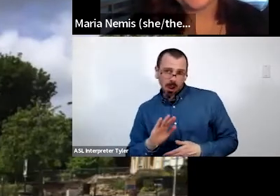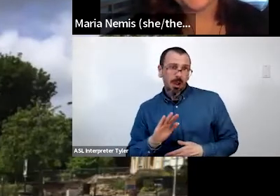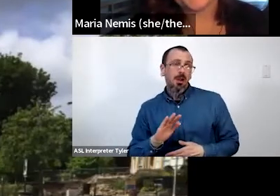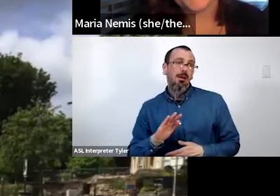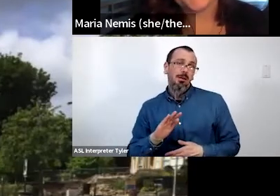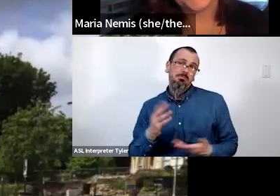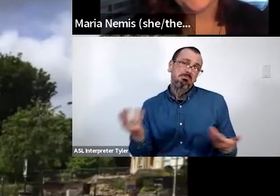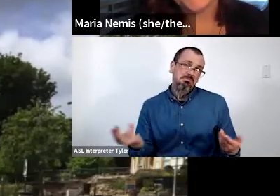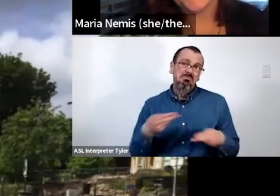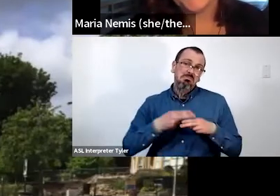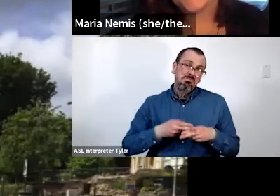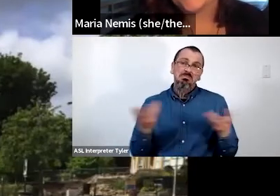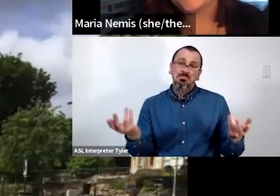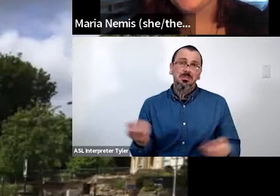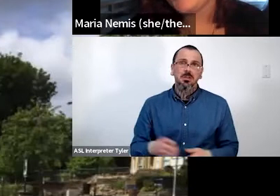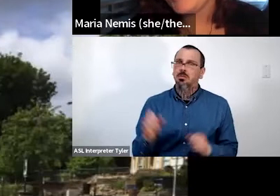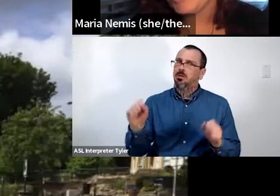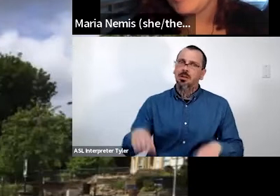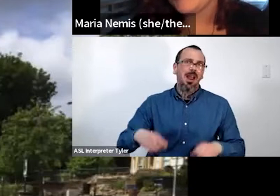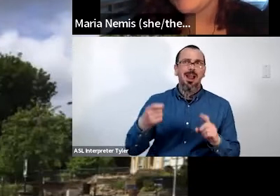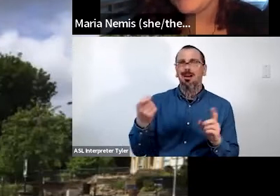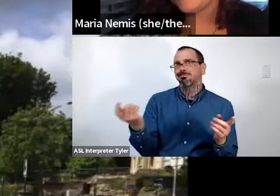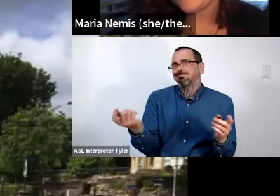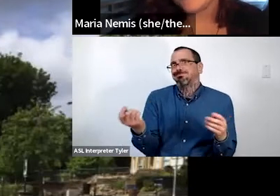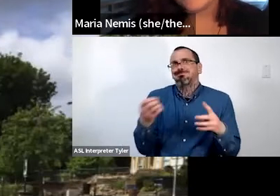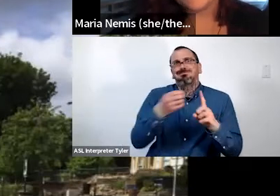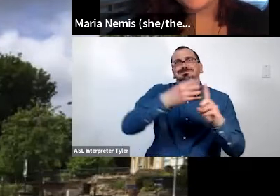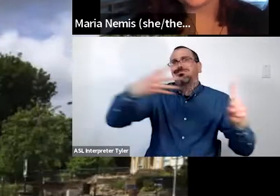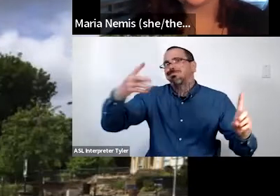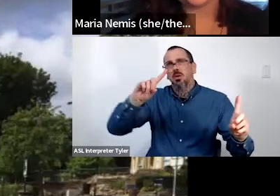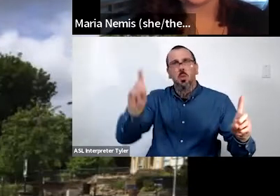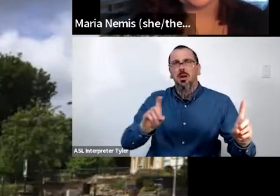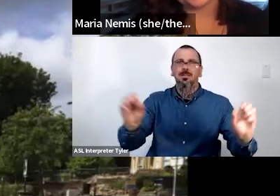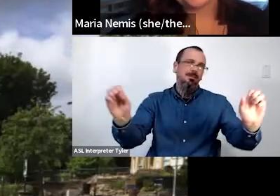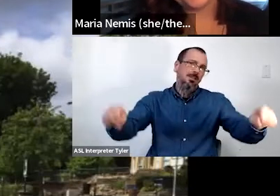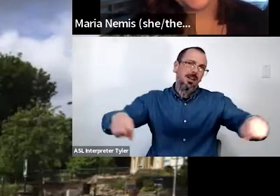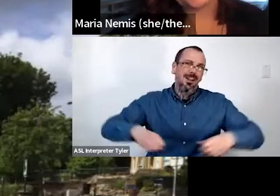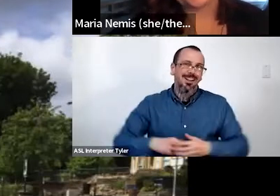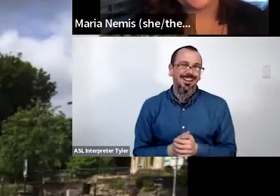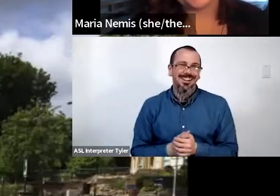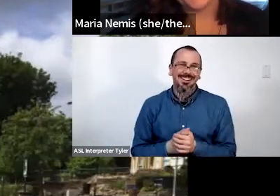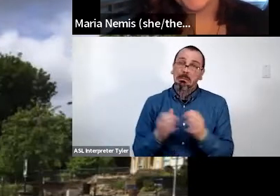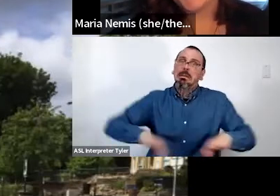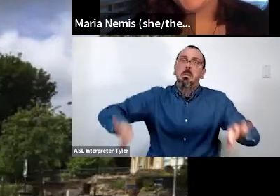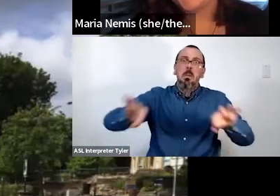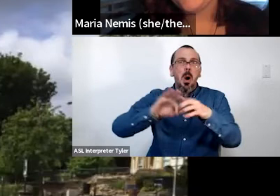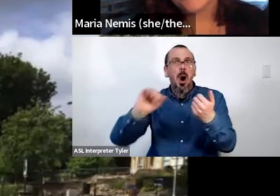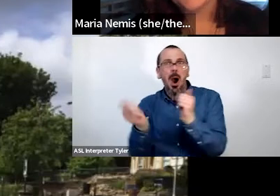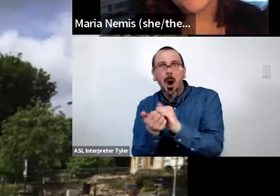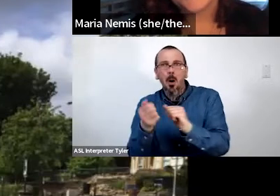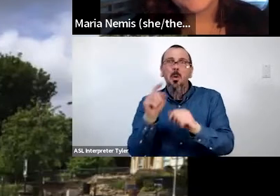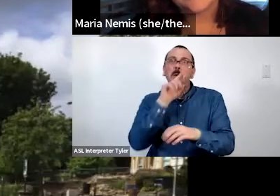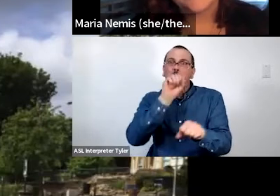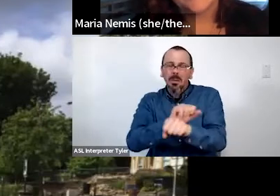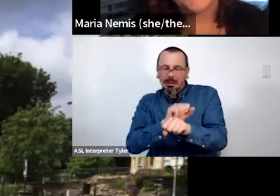dozens of potential directions that it could go in, and it would be more a problem of narrowing it down as opposed to